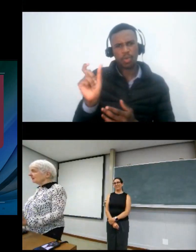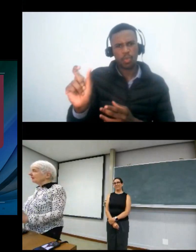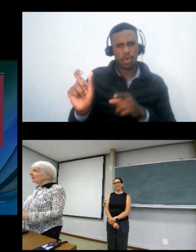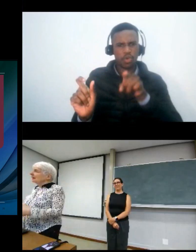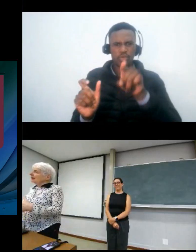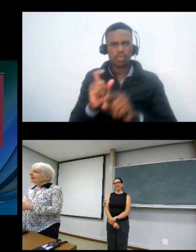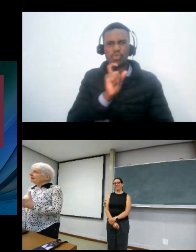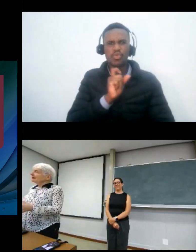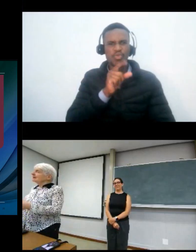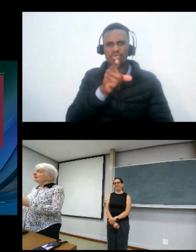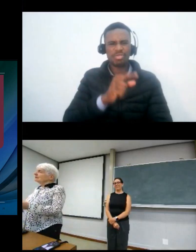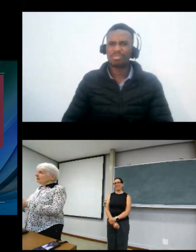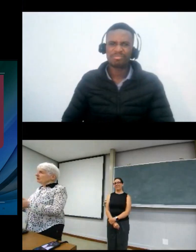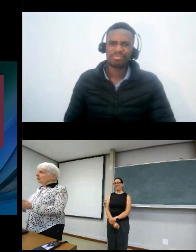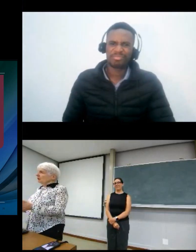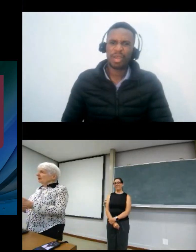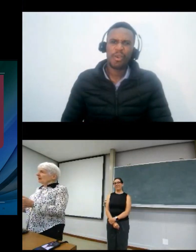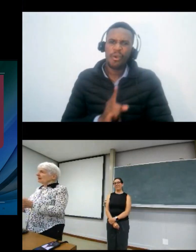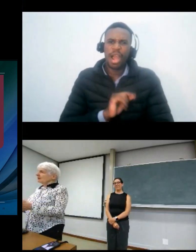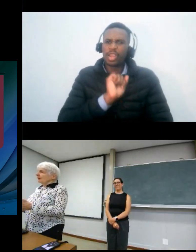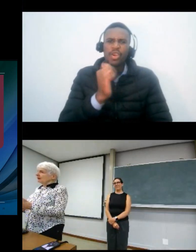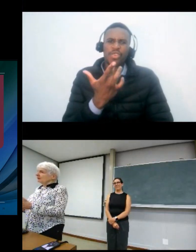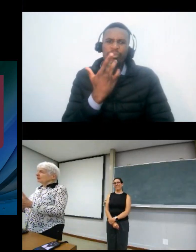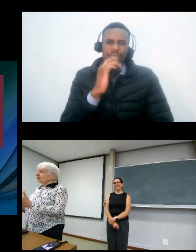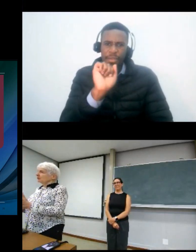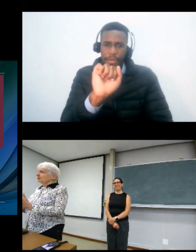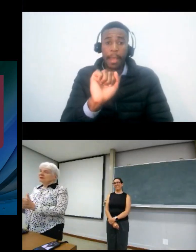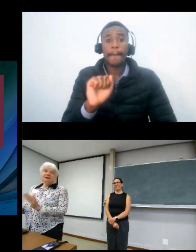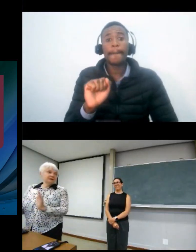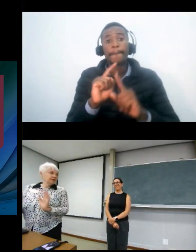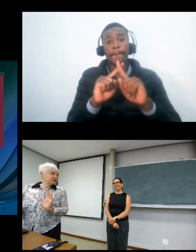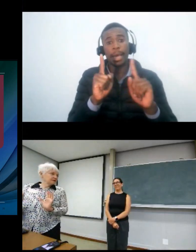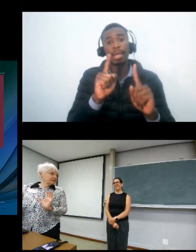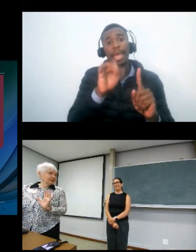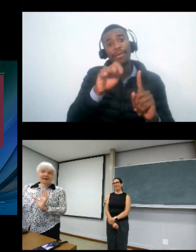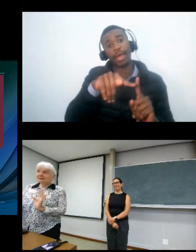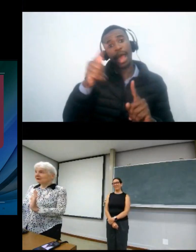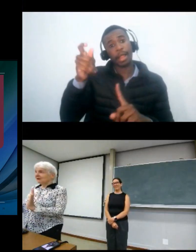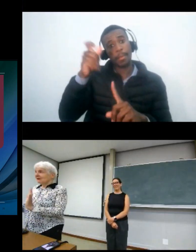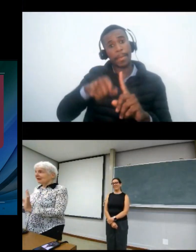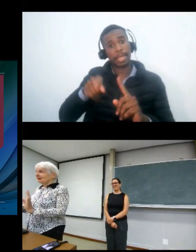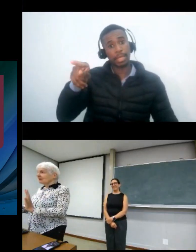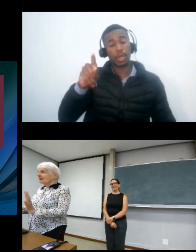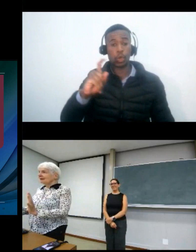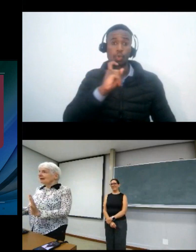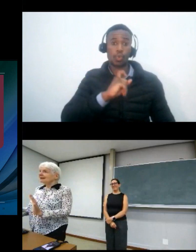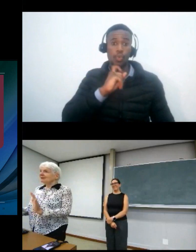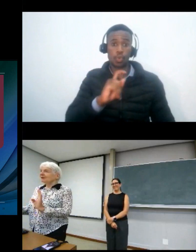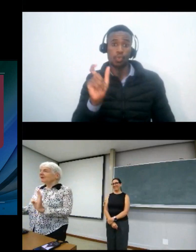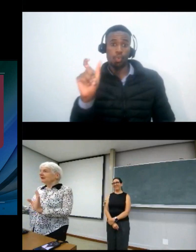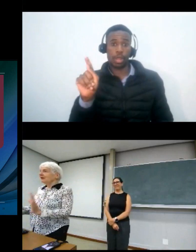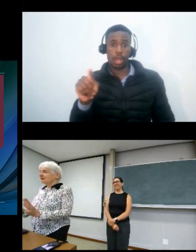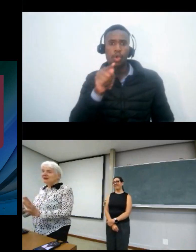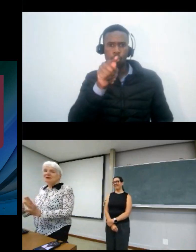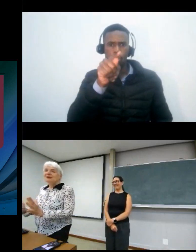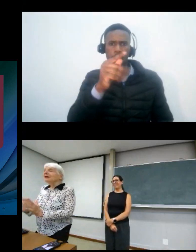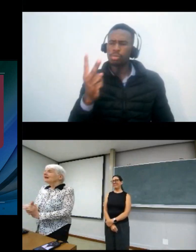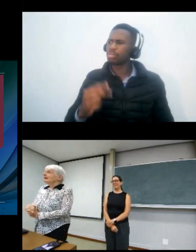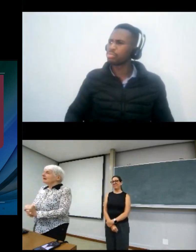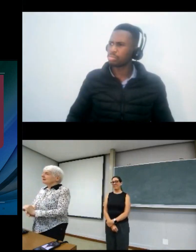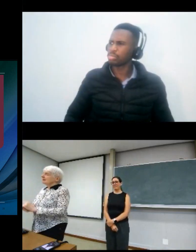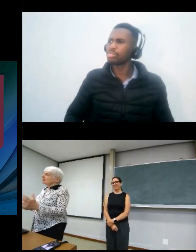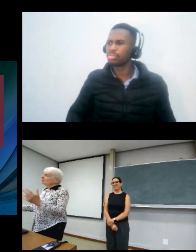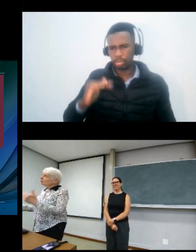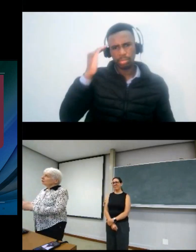else uses it. And that is a very important aspect, which we're not able to tackle right yet, but we would love